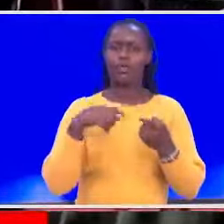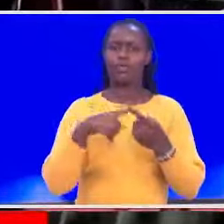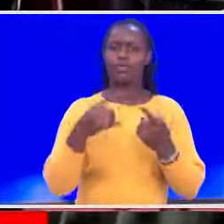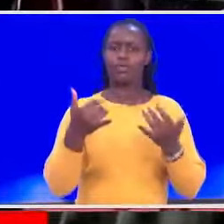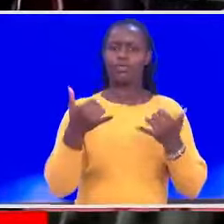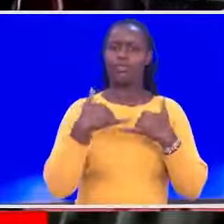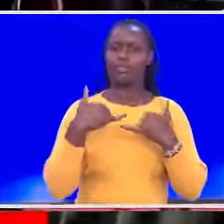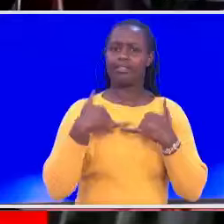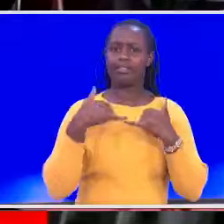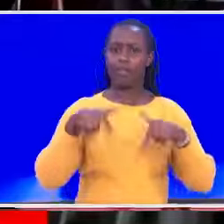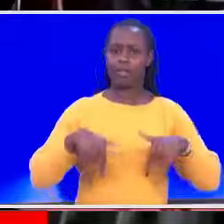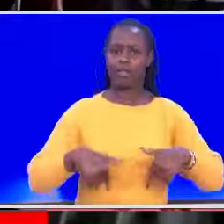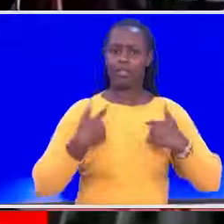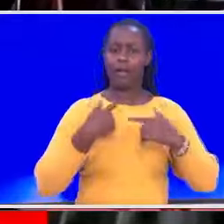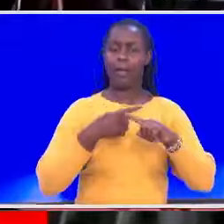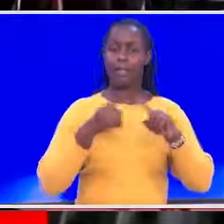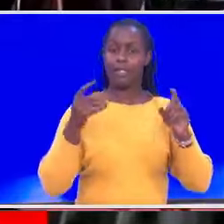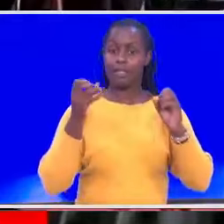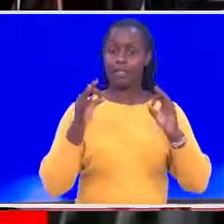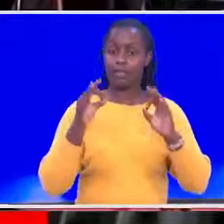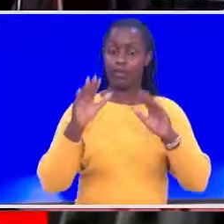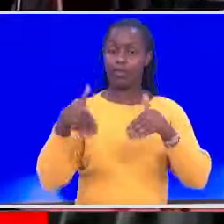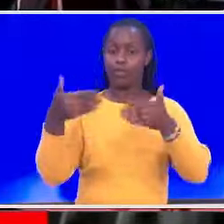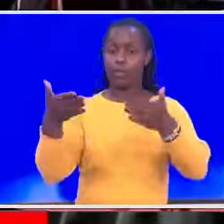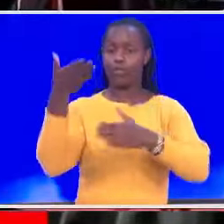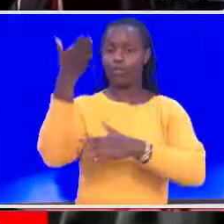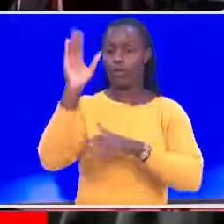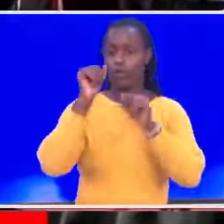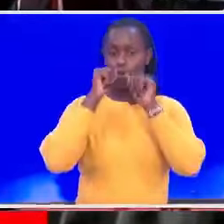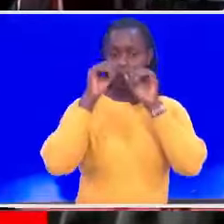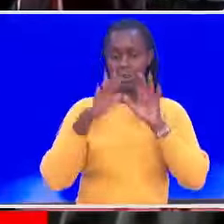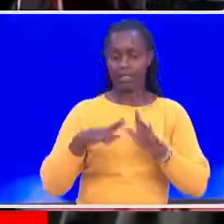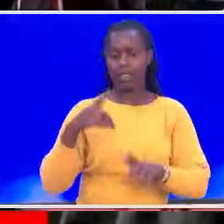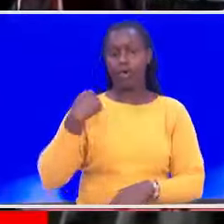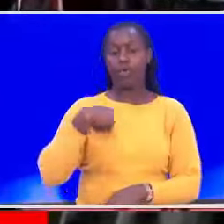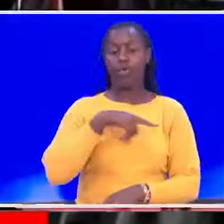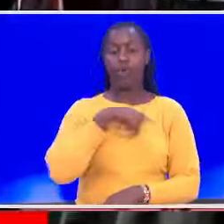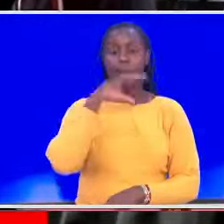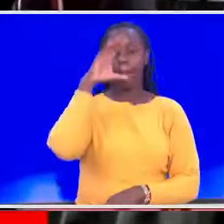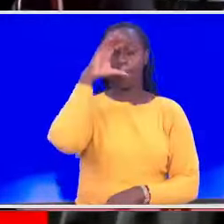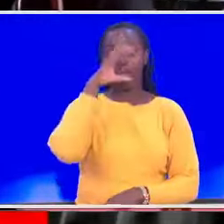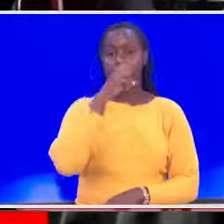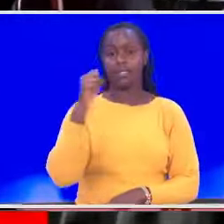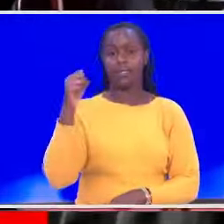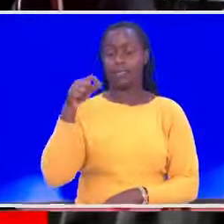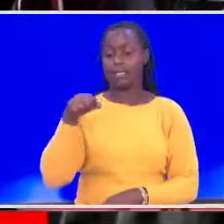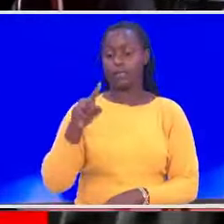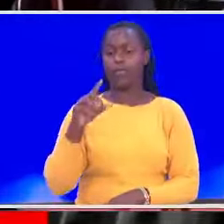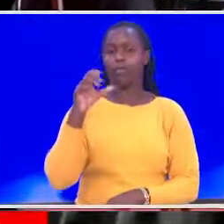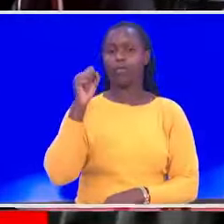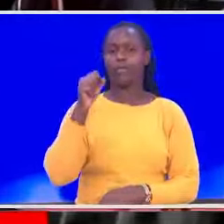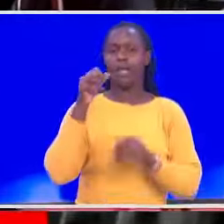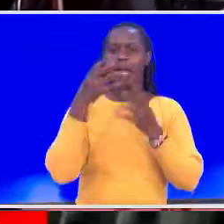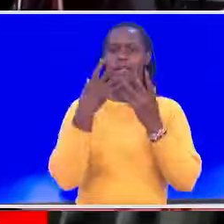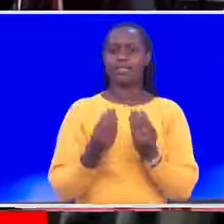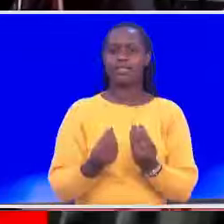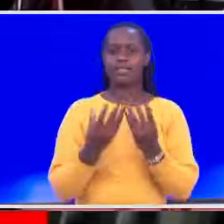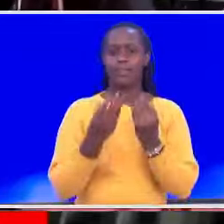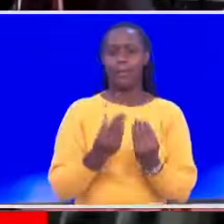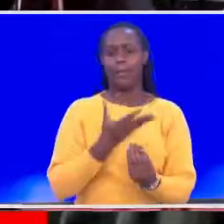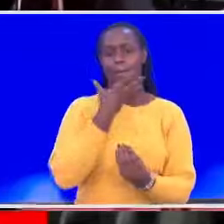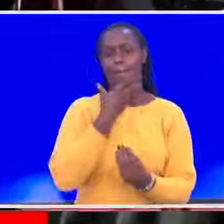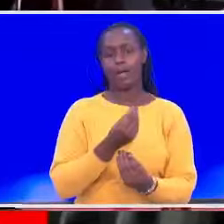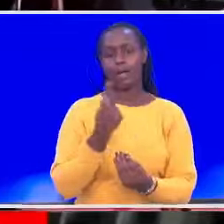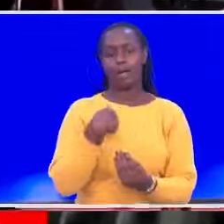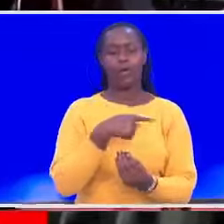you. We will miss him. He was a great, great, simple man. And we love him. And